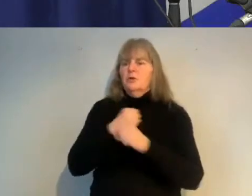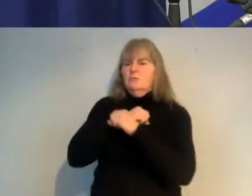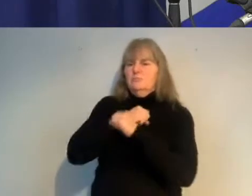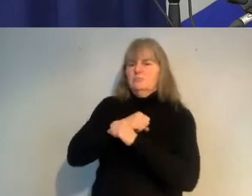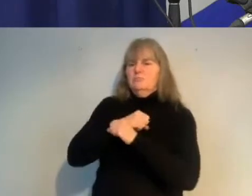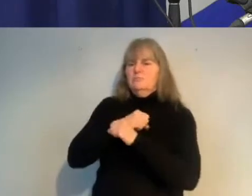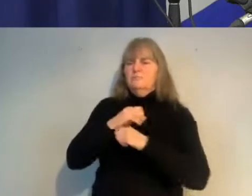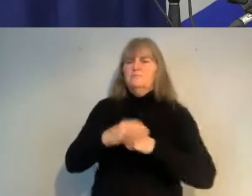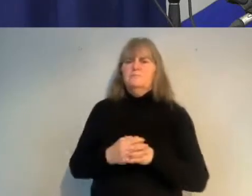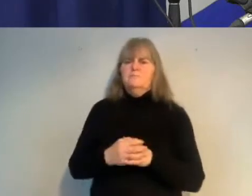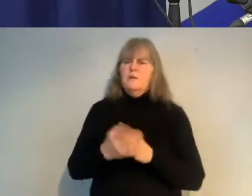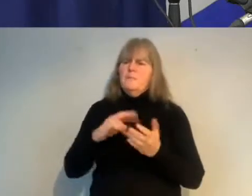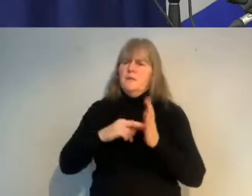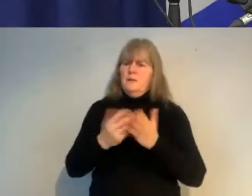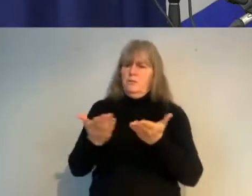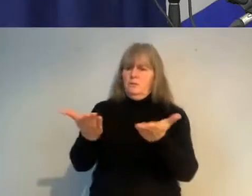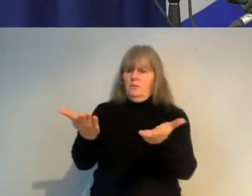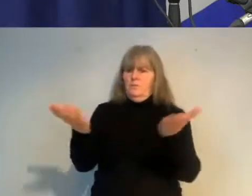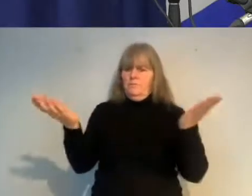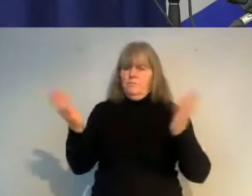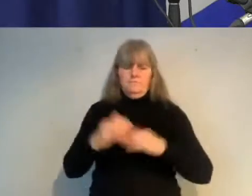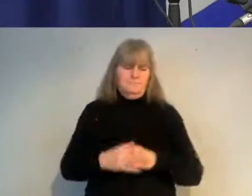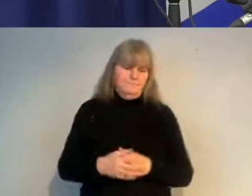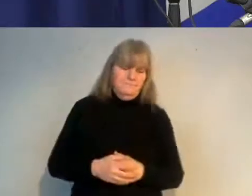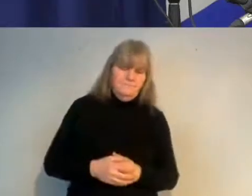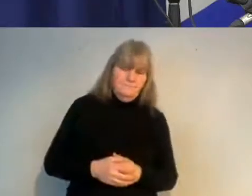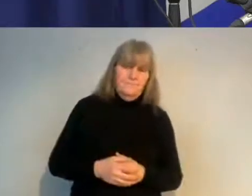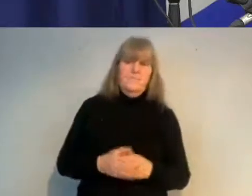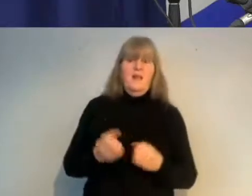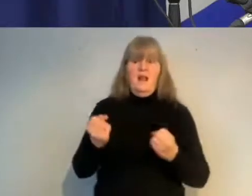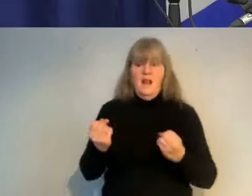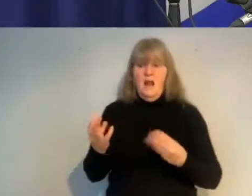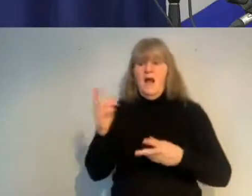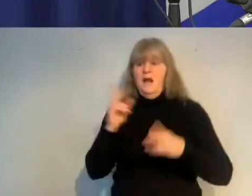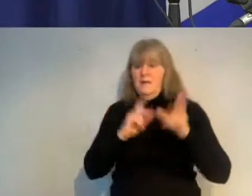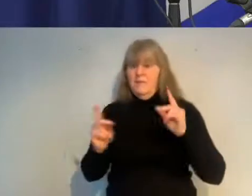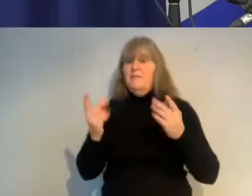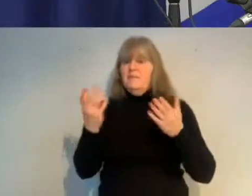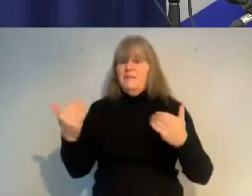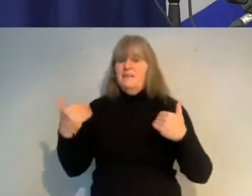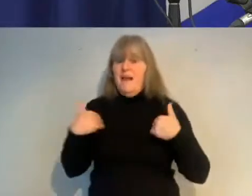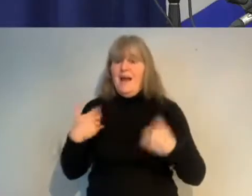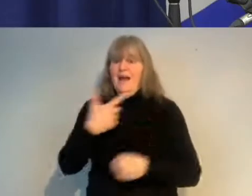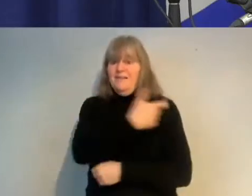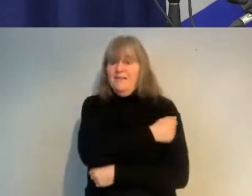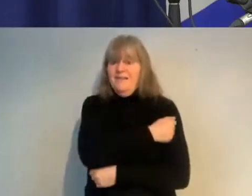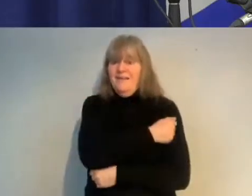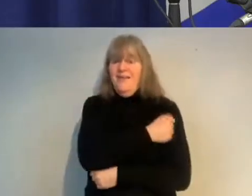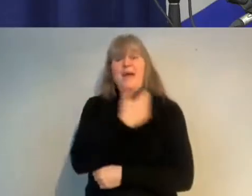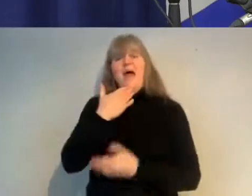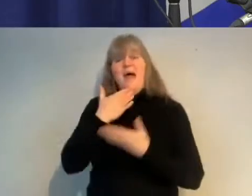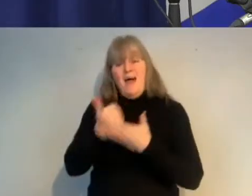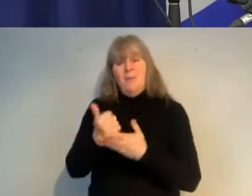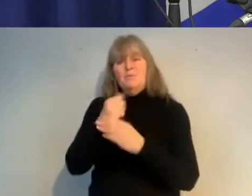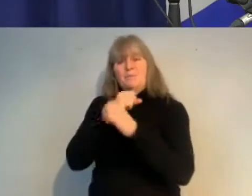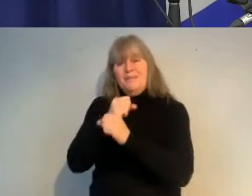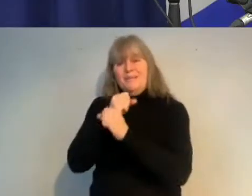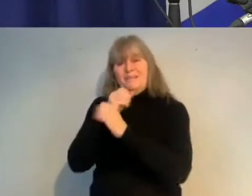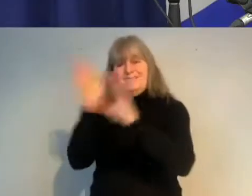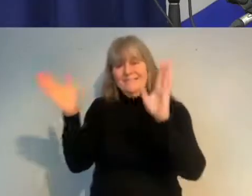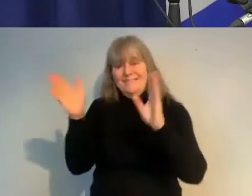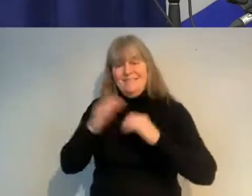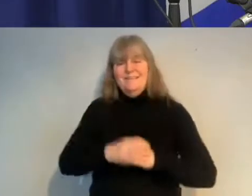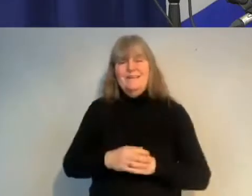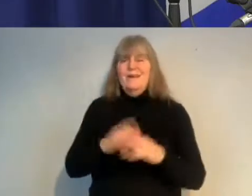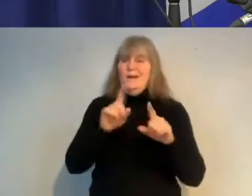mean for you? Well, it means an awful lot of people have gotten vaccinated, which helps you be protected. It also means it's time to check